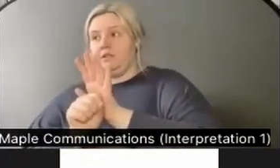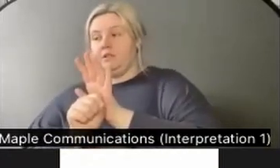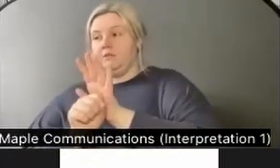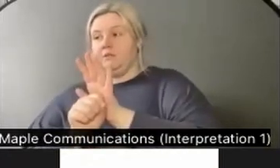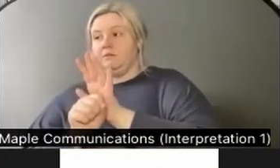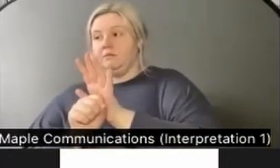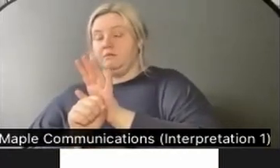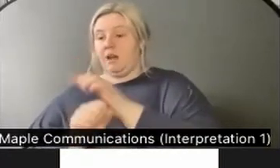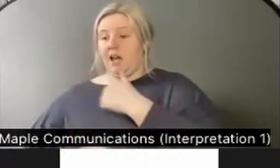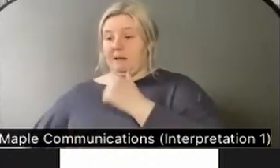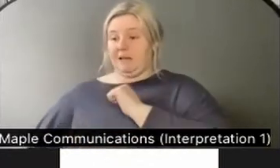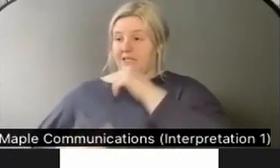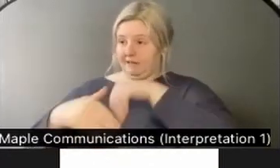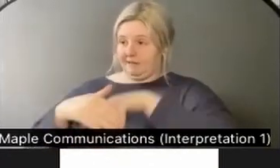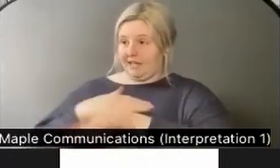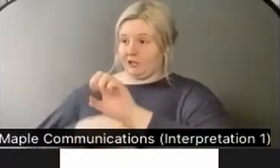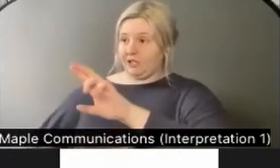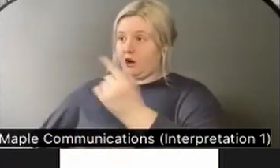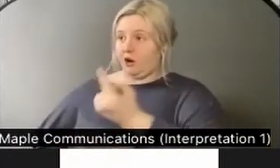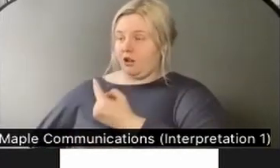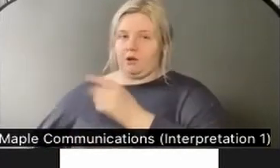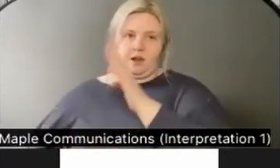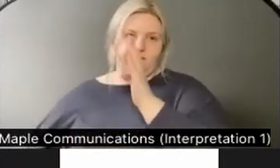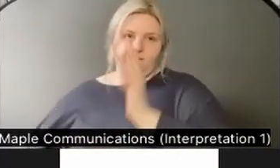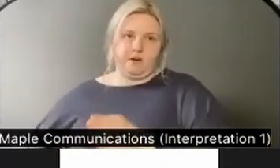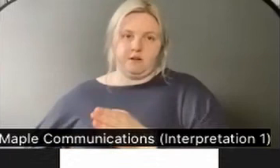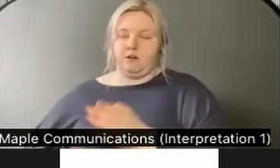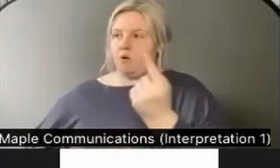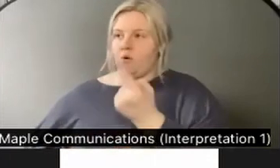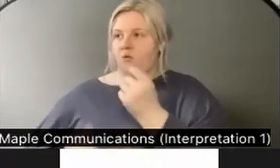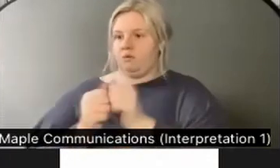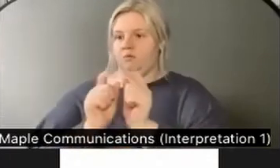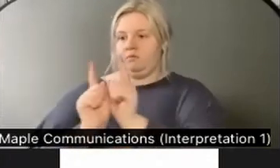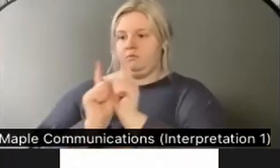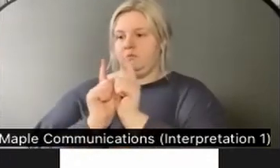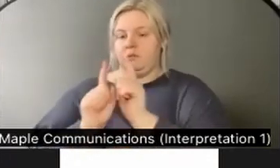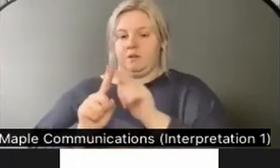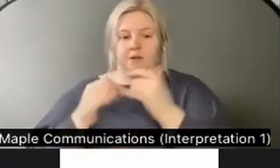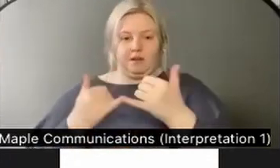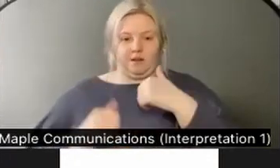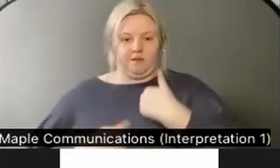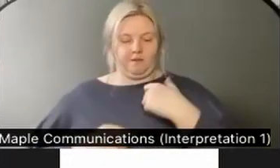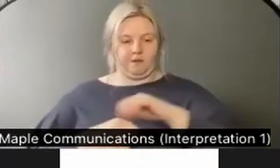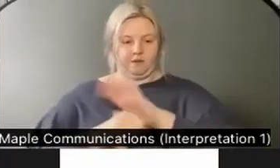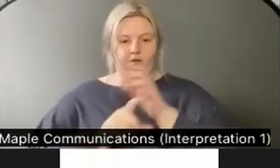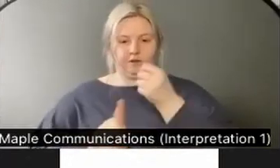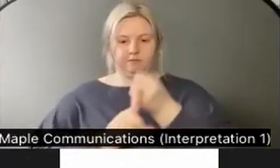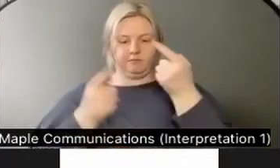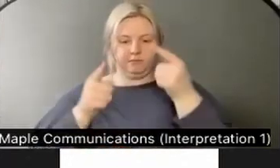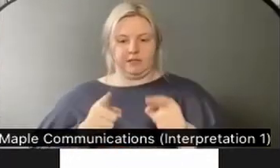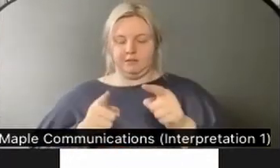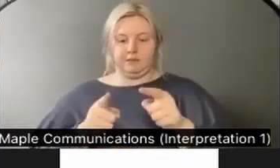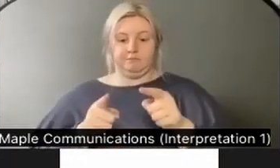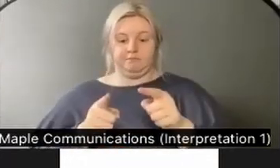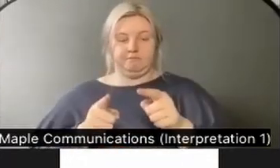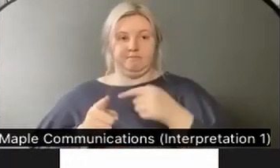to go into ER on my own. Fortunately, I had two saving graces during my first 18 hours in ER